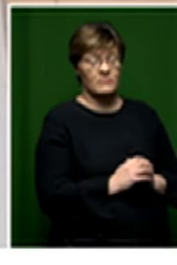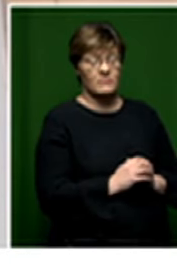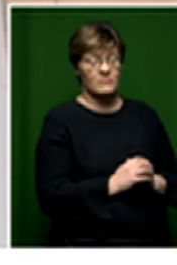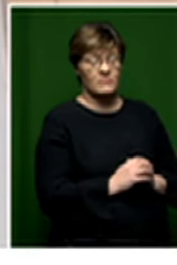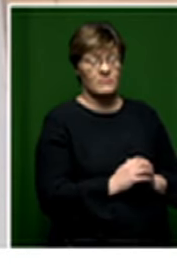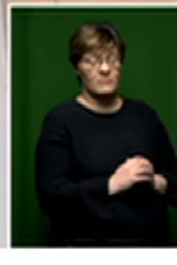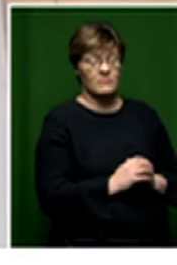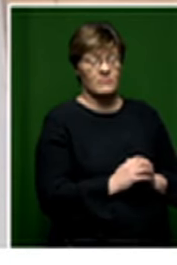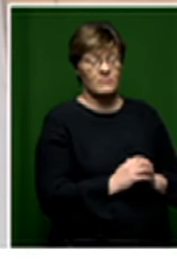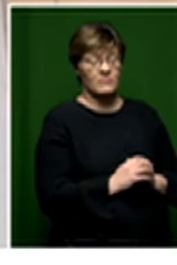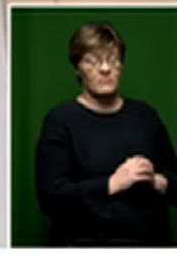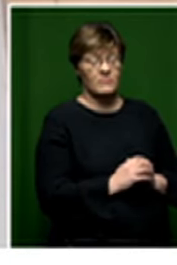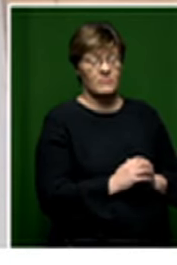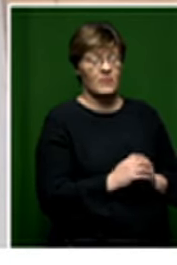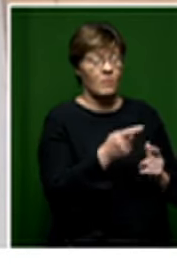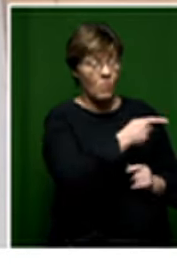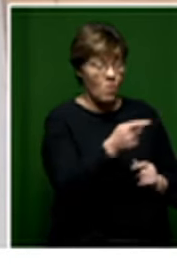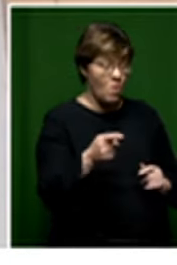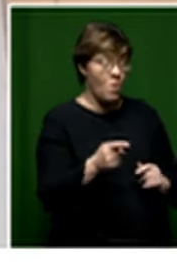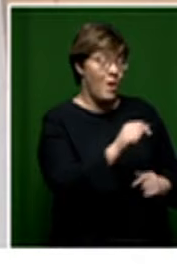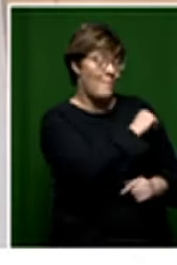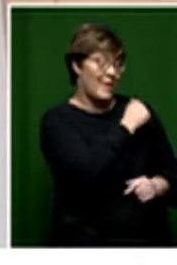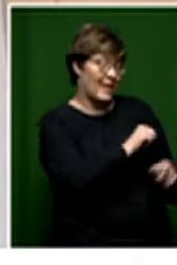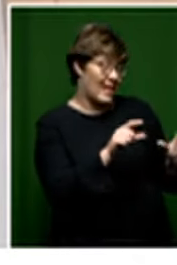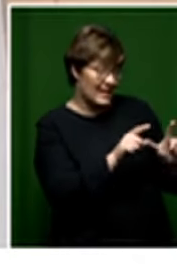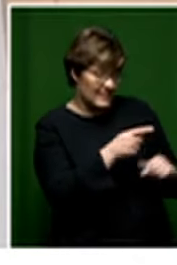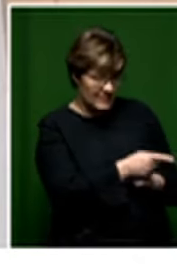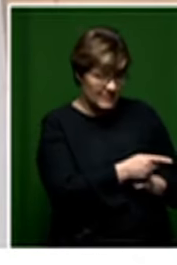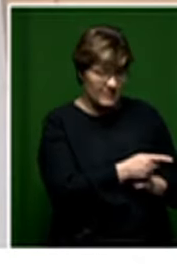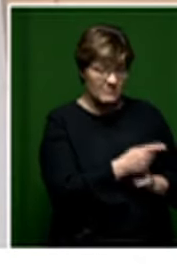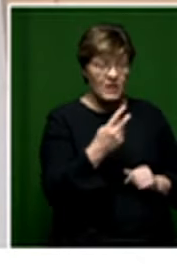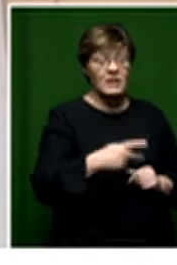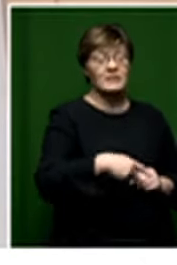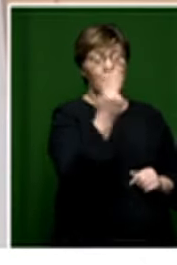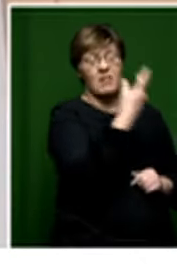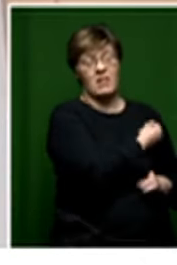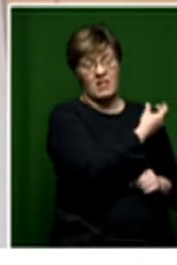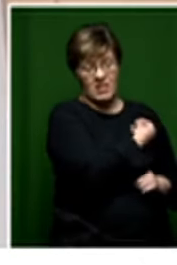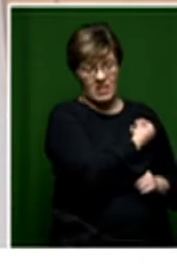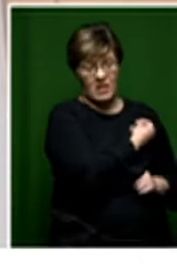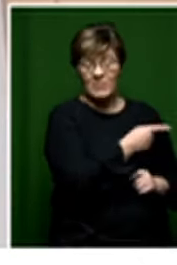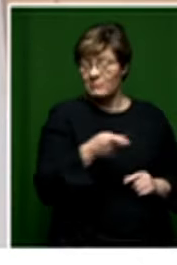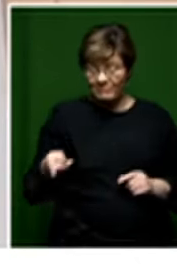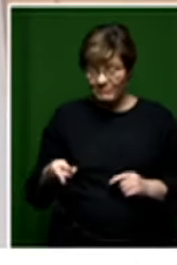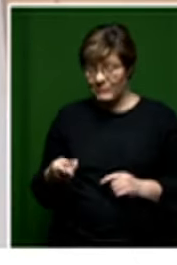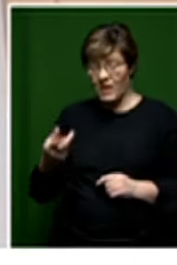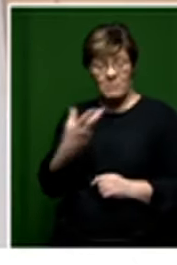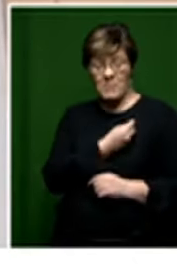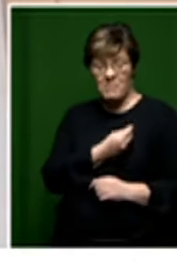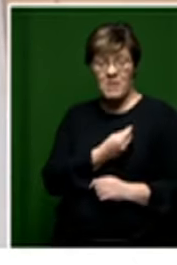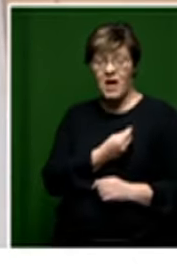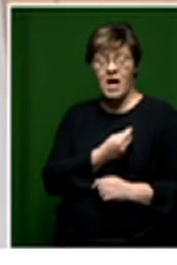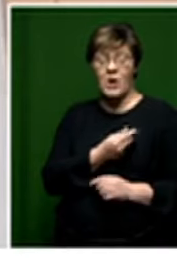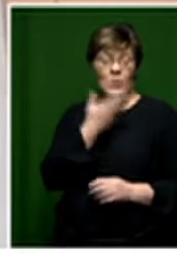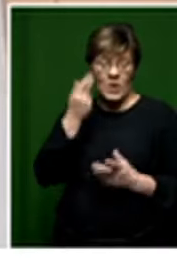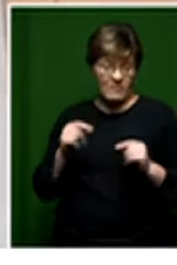who have medical aid, in particular, have almost double the vaccination rate of those that don't. And we're also seeing